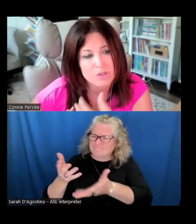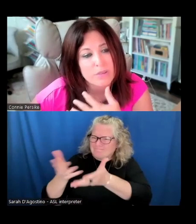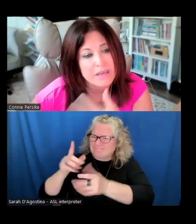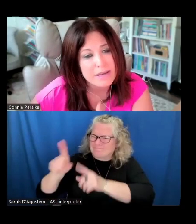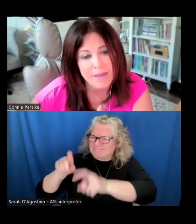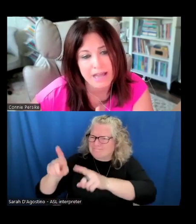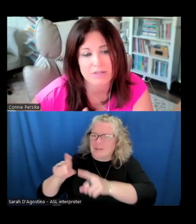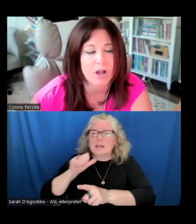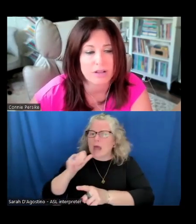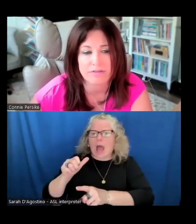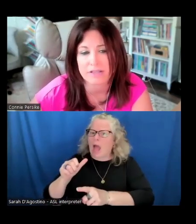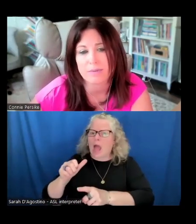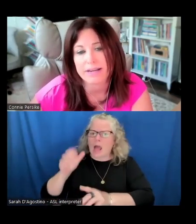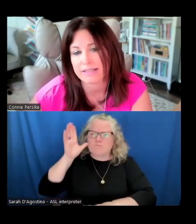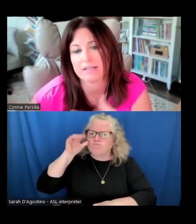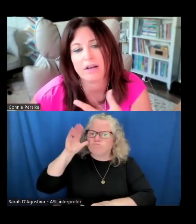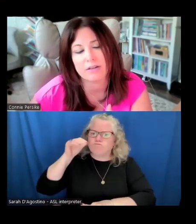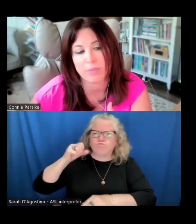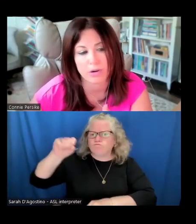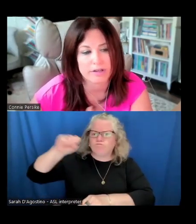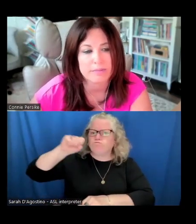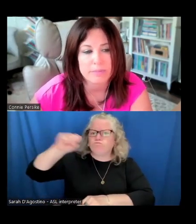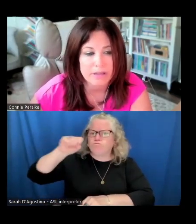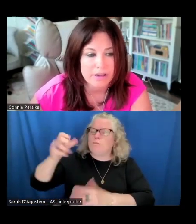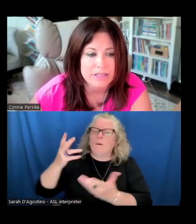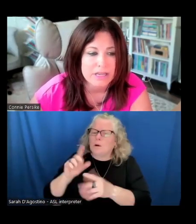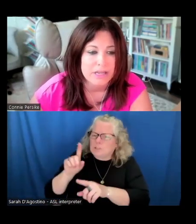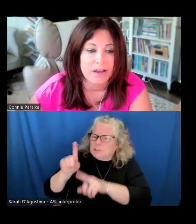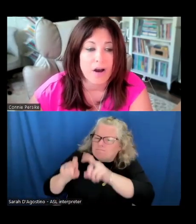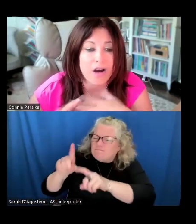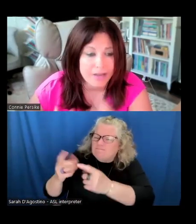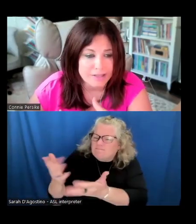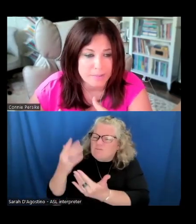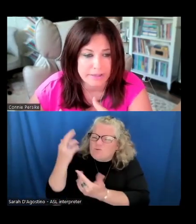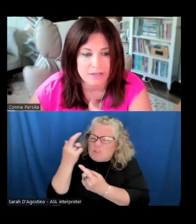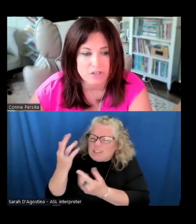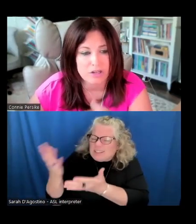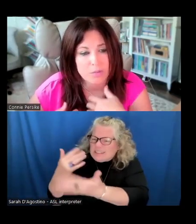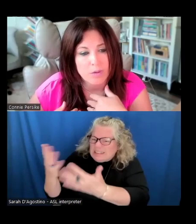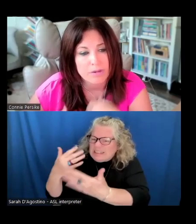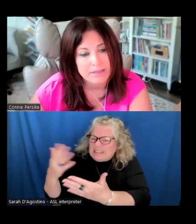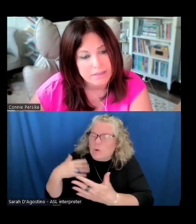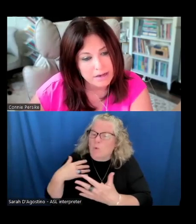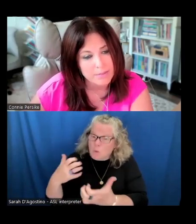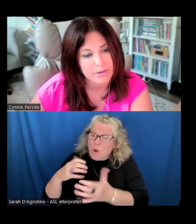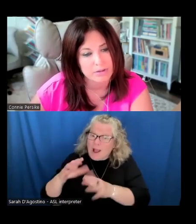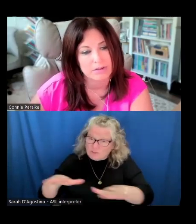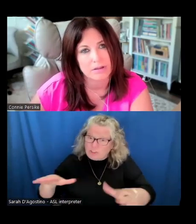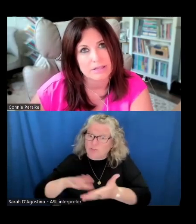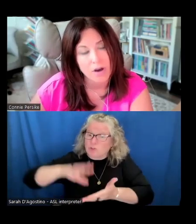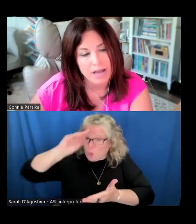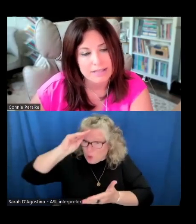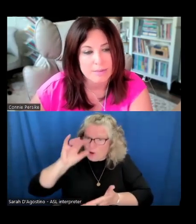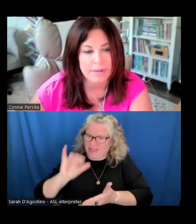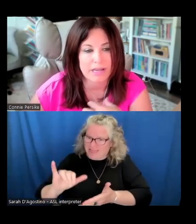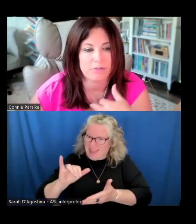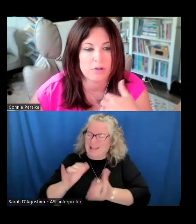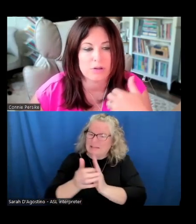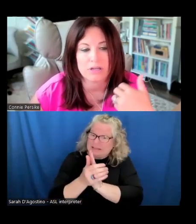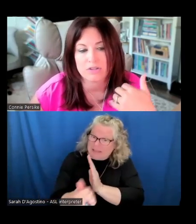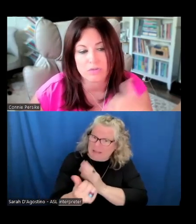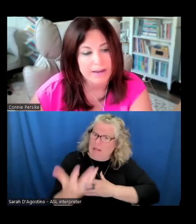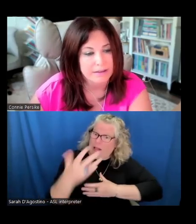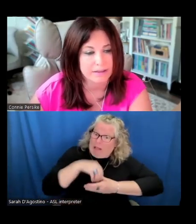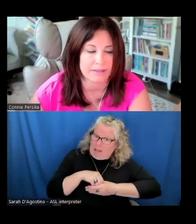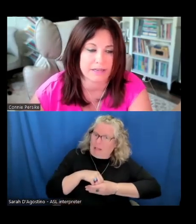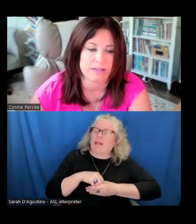Okay, so the impact of all of this, why is this all important? Because our explanation and what we think about is causing the behavior